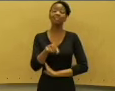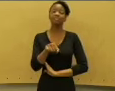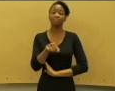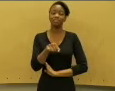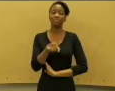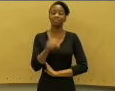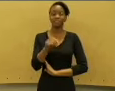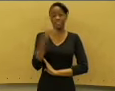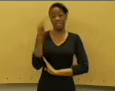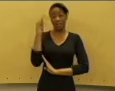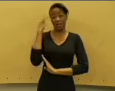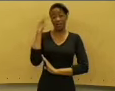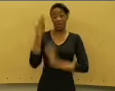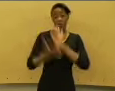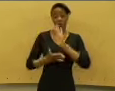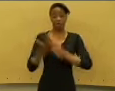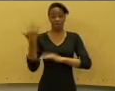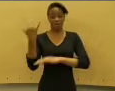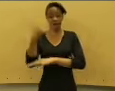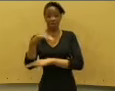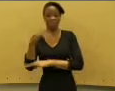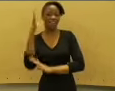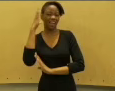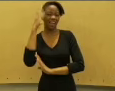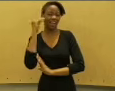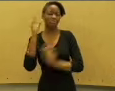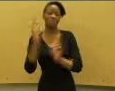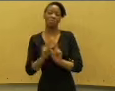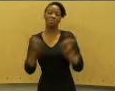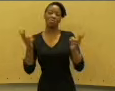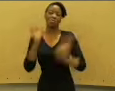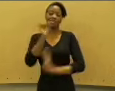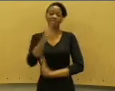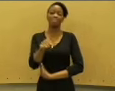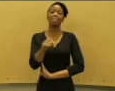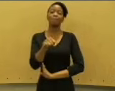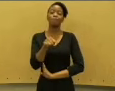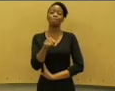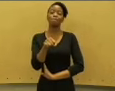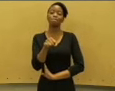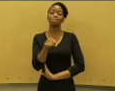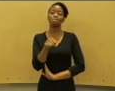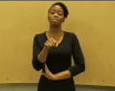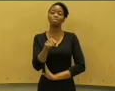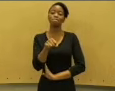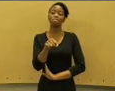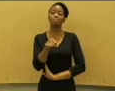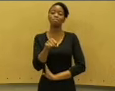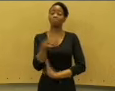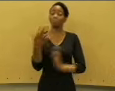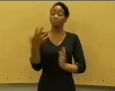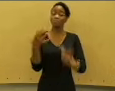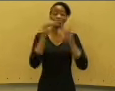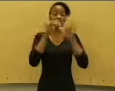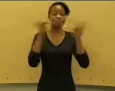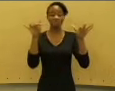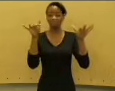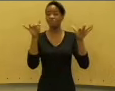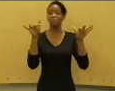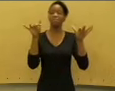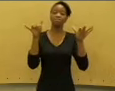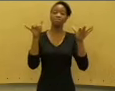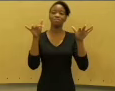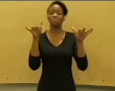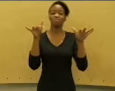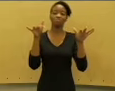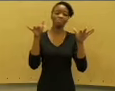go outside, the experience is completely still different. And because people are so hung